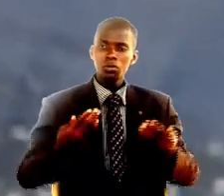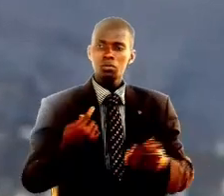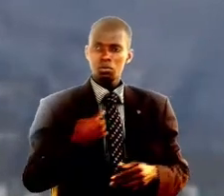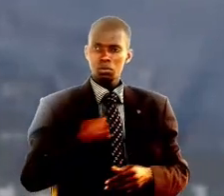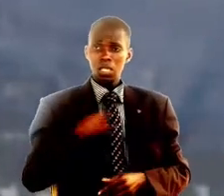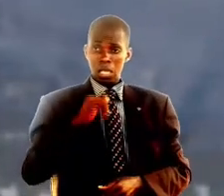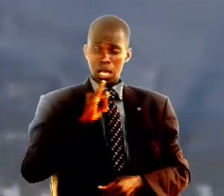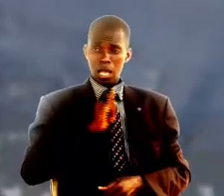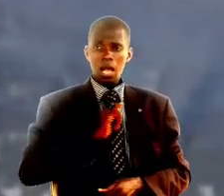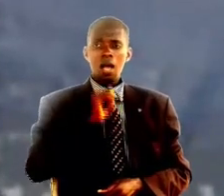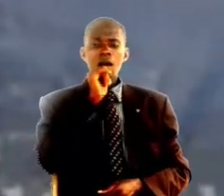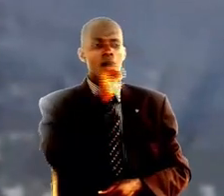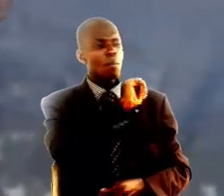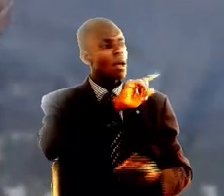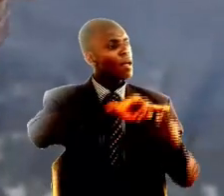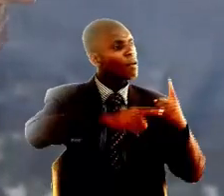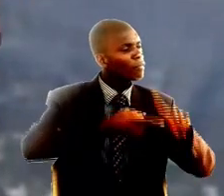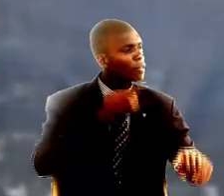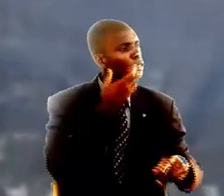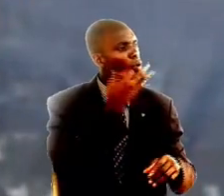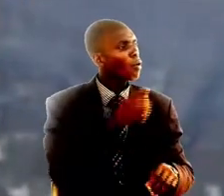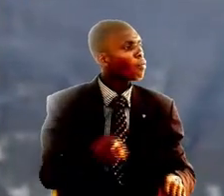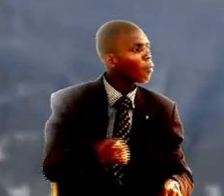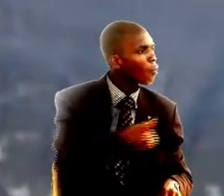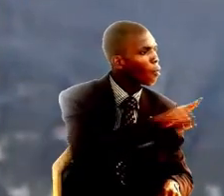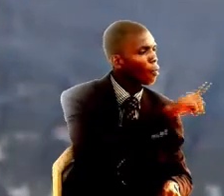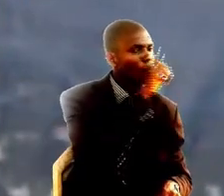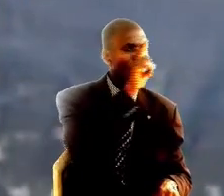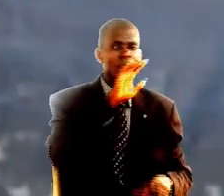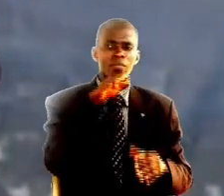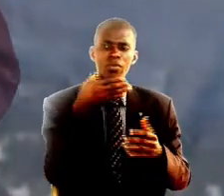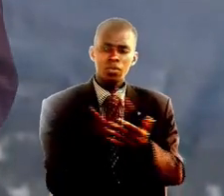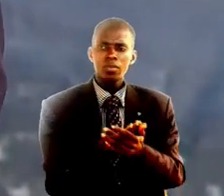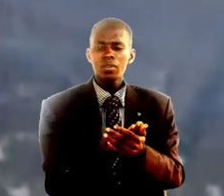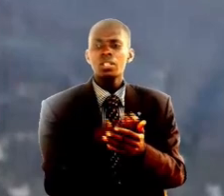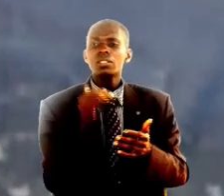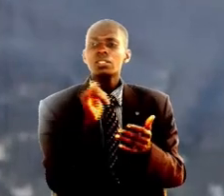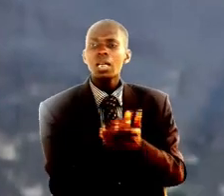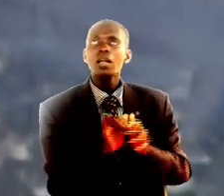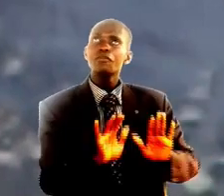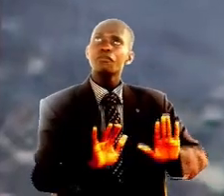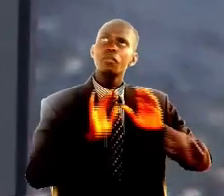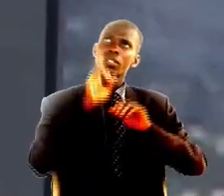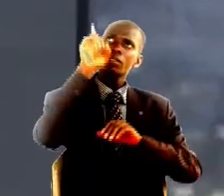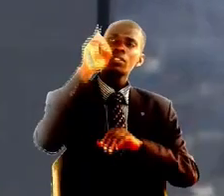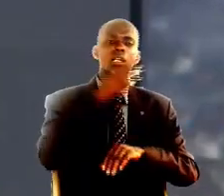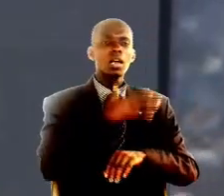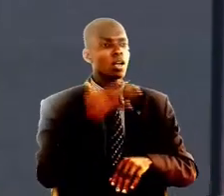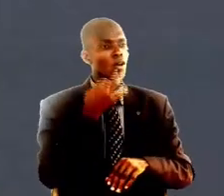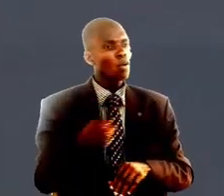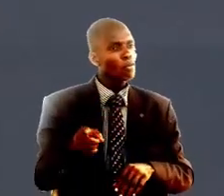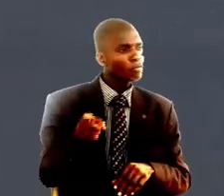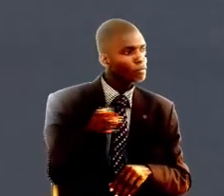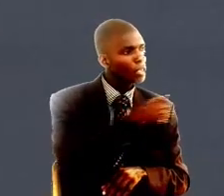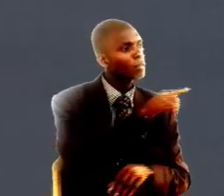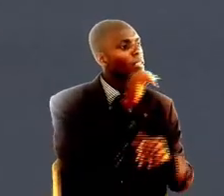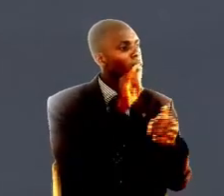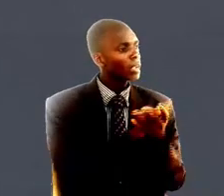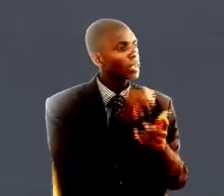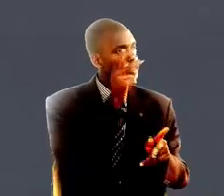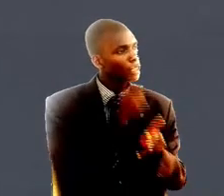a companion of all them that fear thee and of them that keep